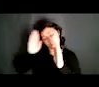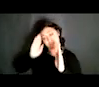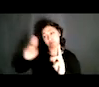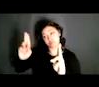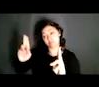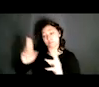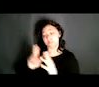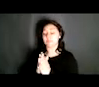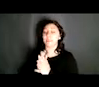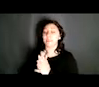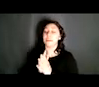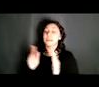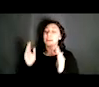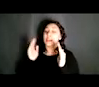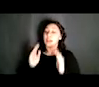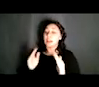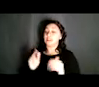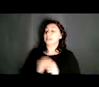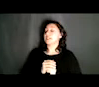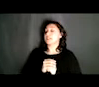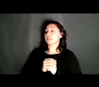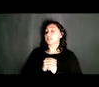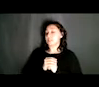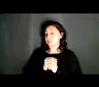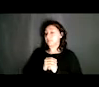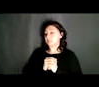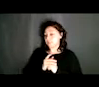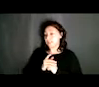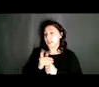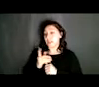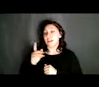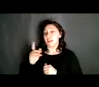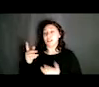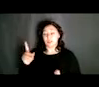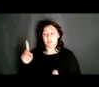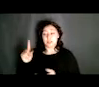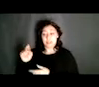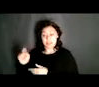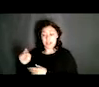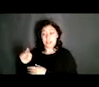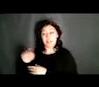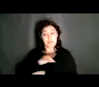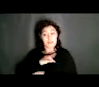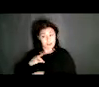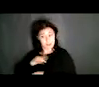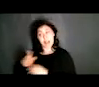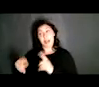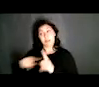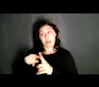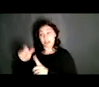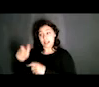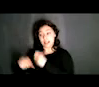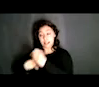Faculty that in the annual reviews of faculty, as well as in the tenure and promotion process, including advising, teaching